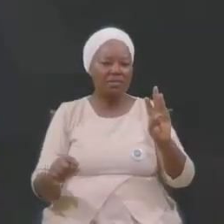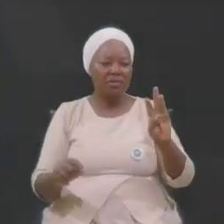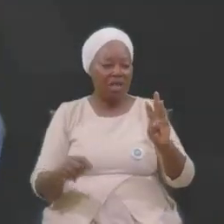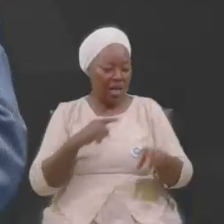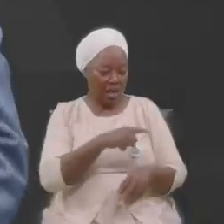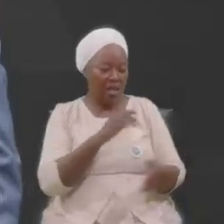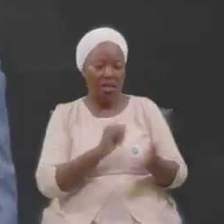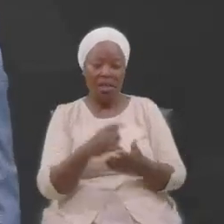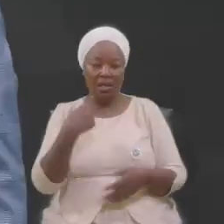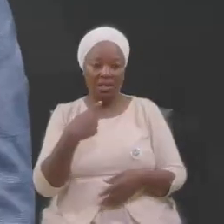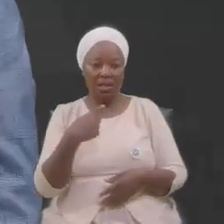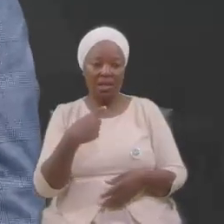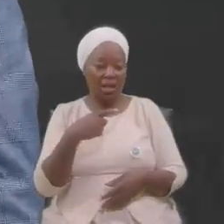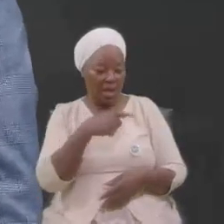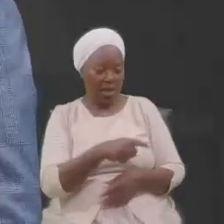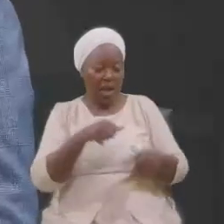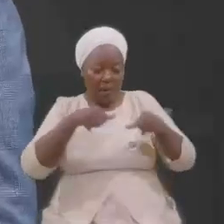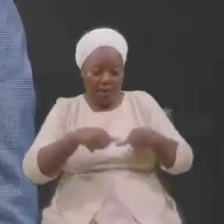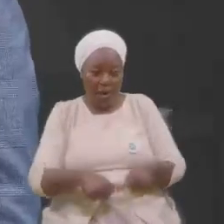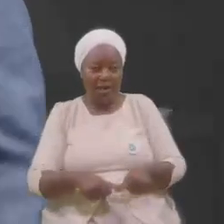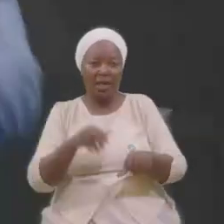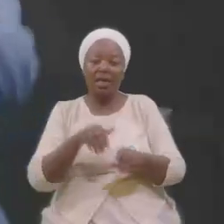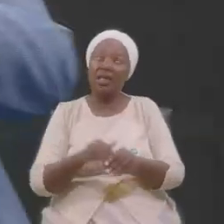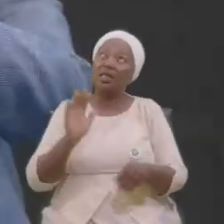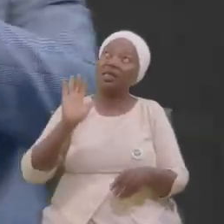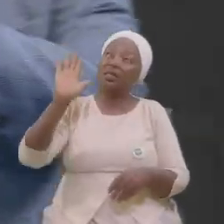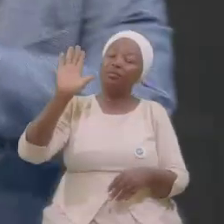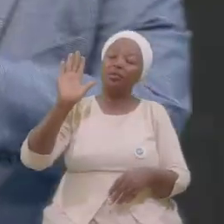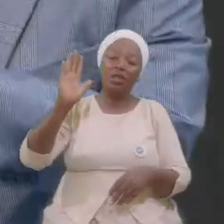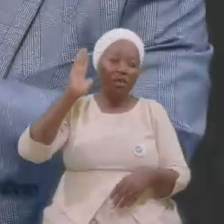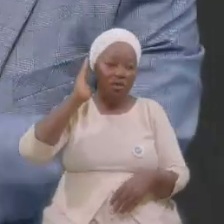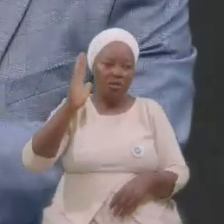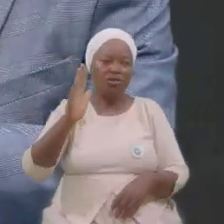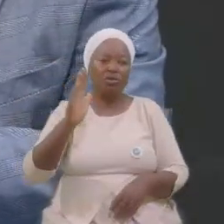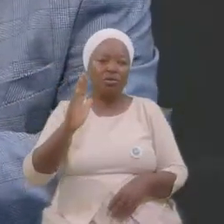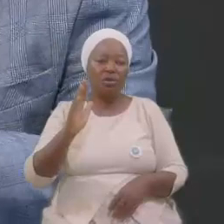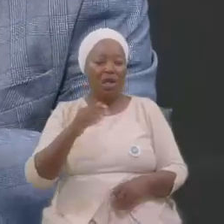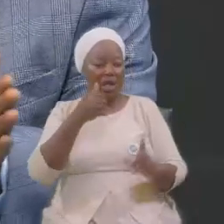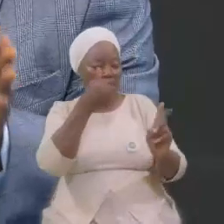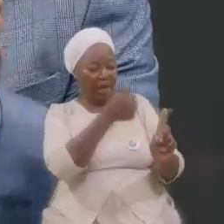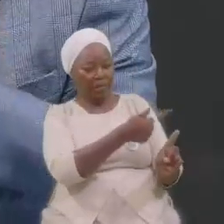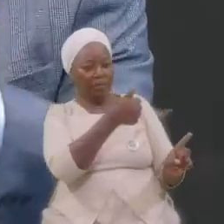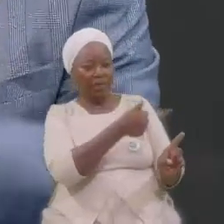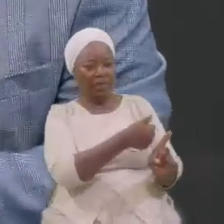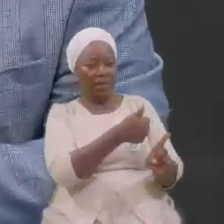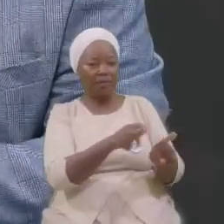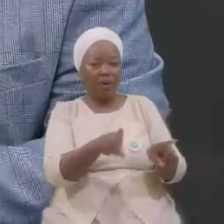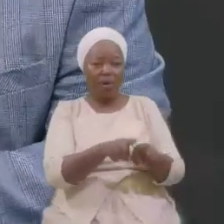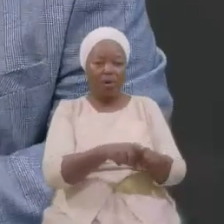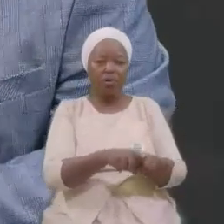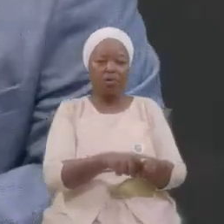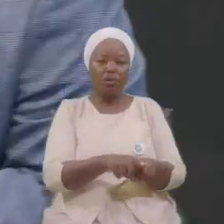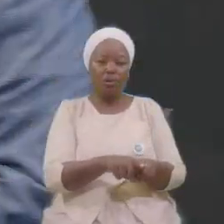saith, he abideth in him, ought himself also so to